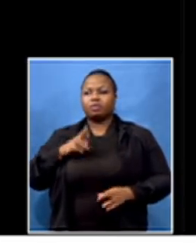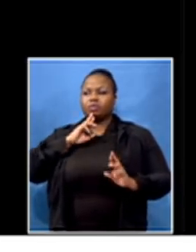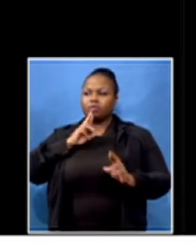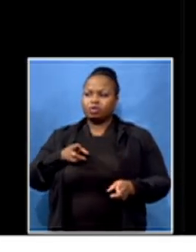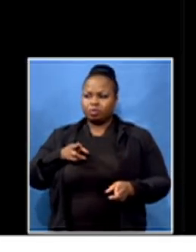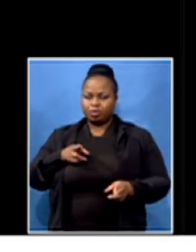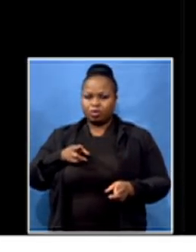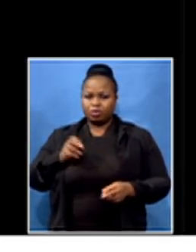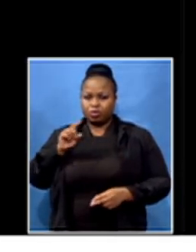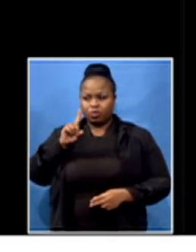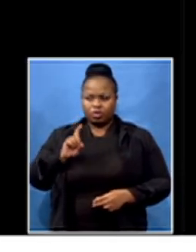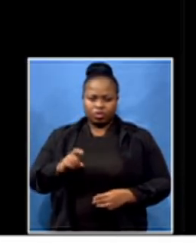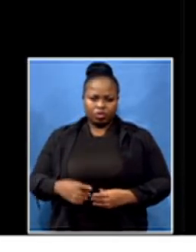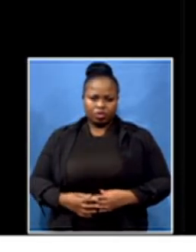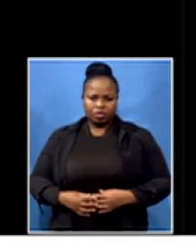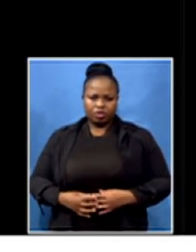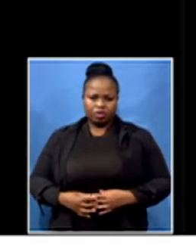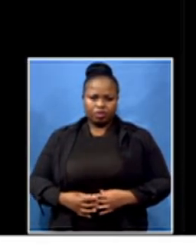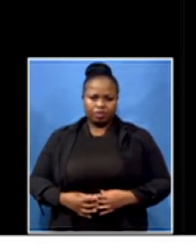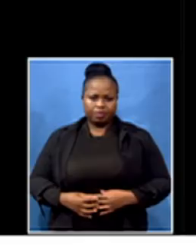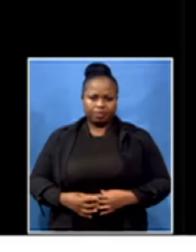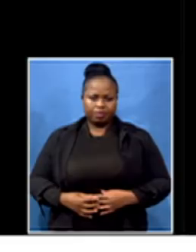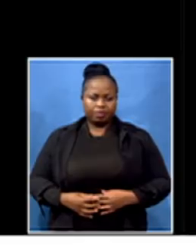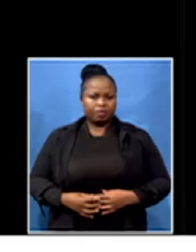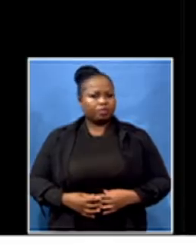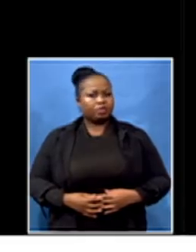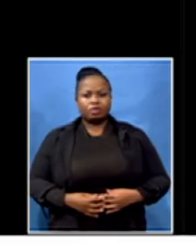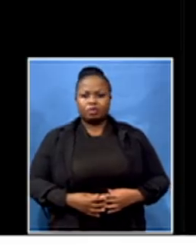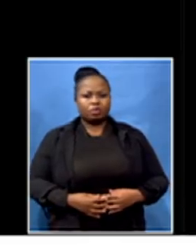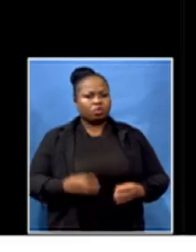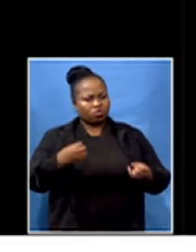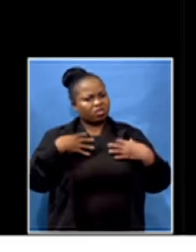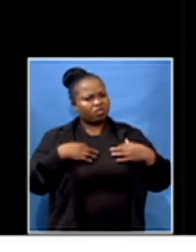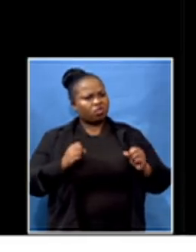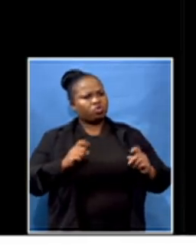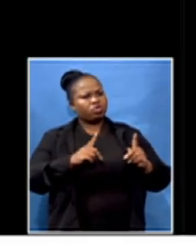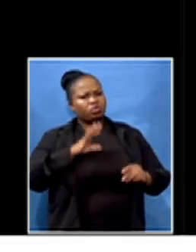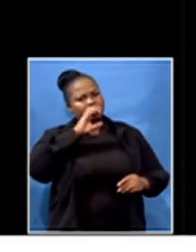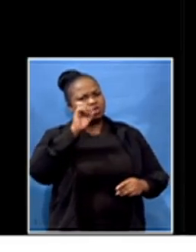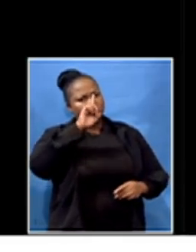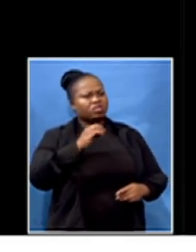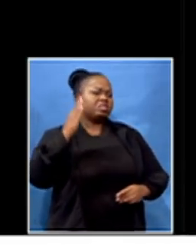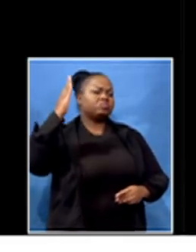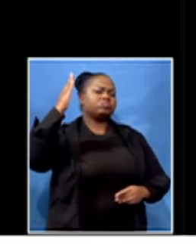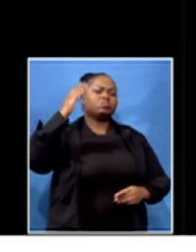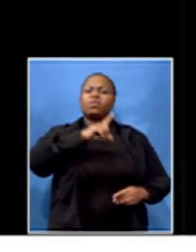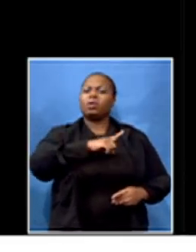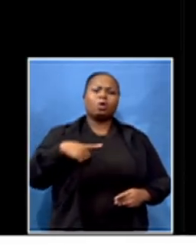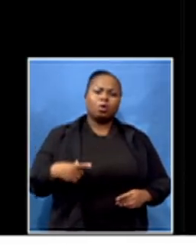to the questions. But Honorable Minister, we're not given an opportunity to ask questions. We've been raising our